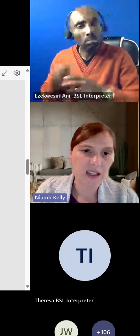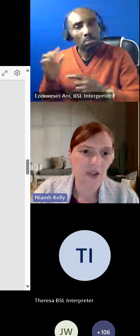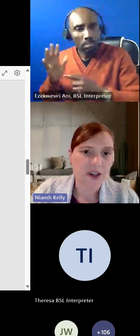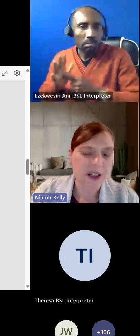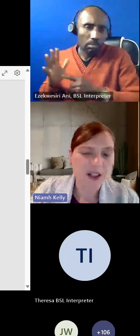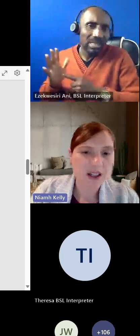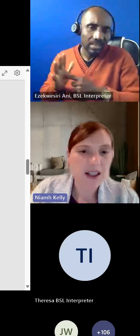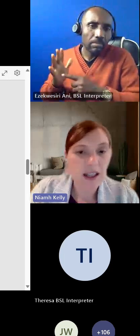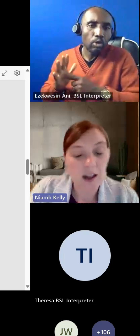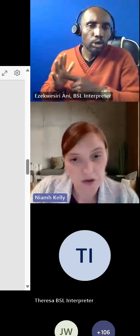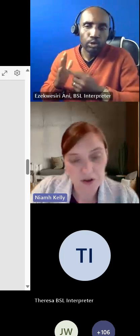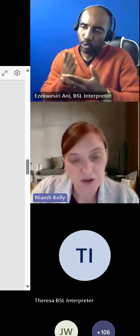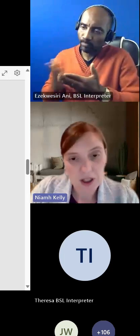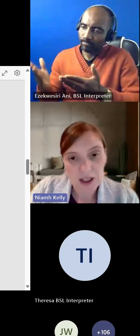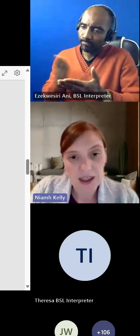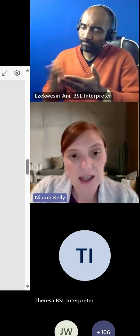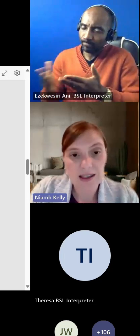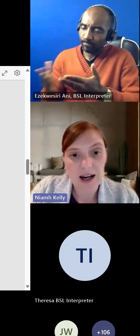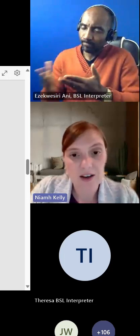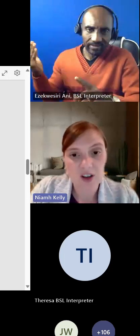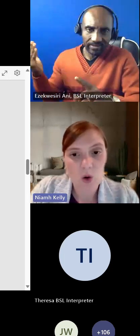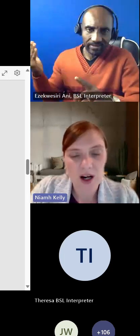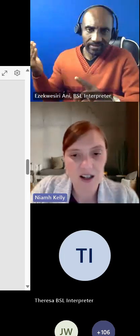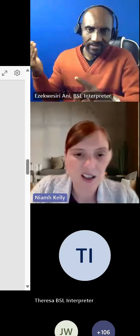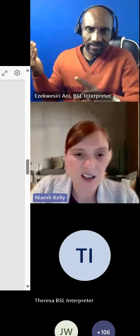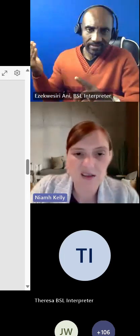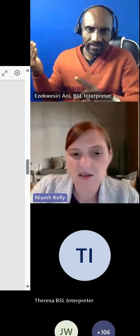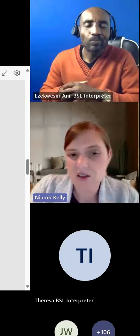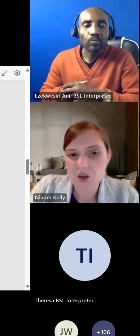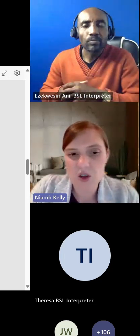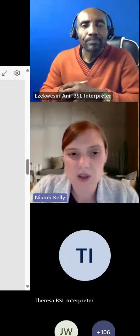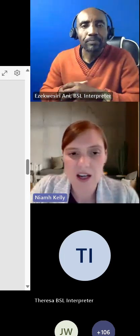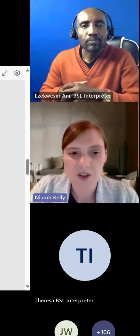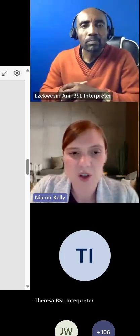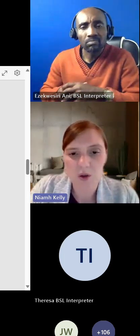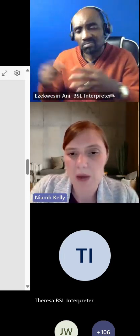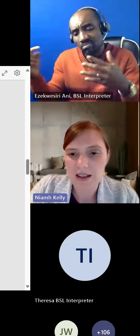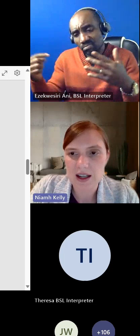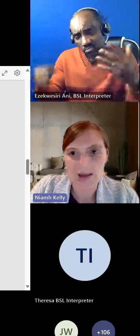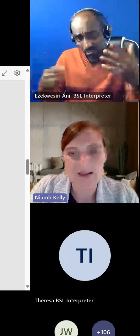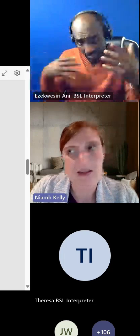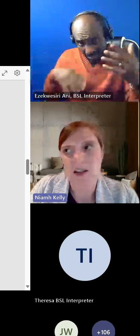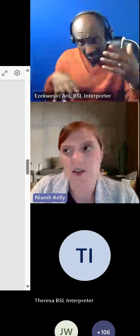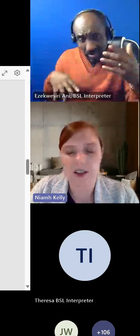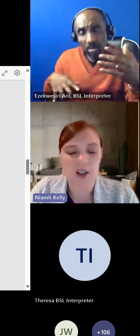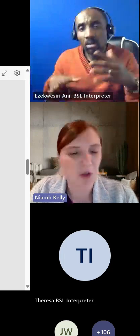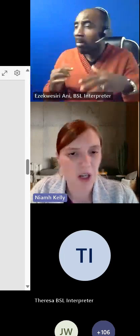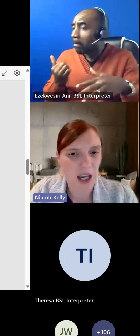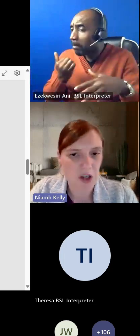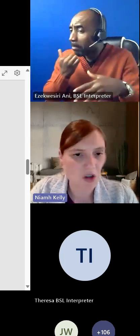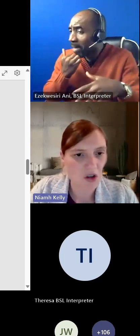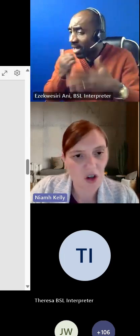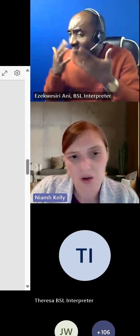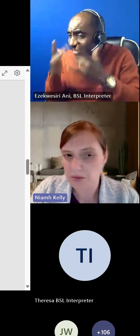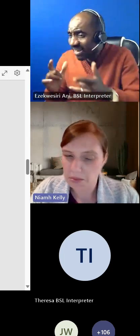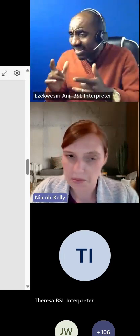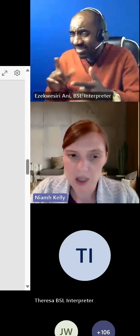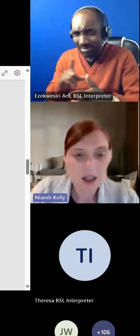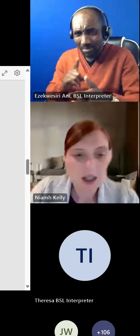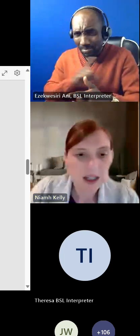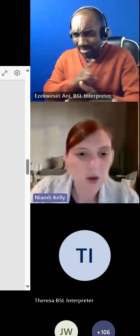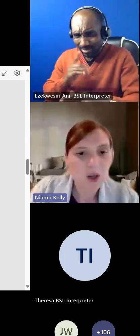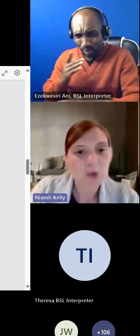to identify if things are required. Does someone have to do a maths test if it's a communications